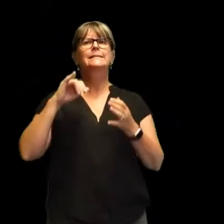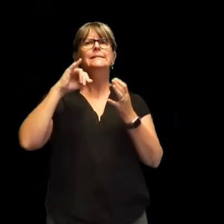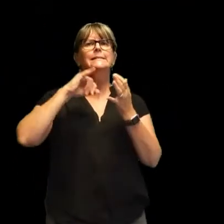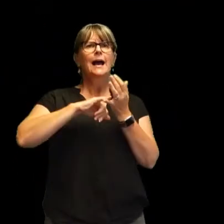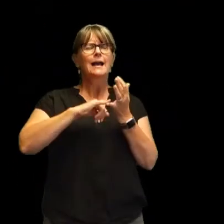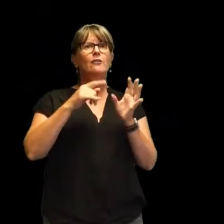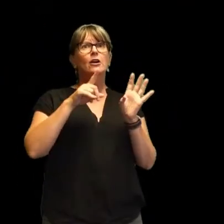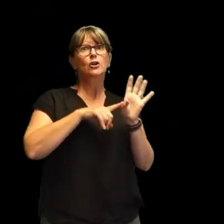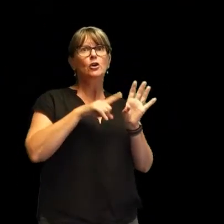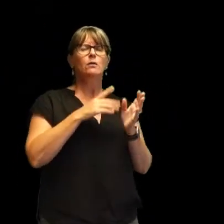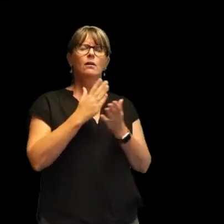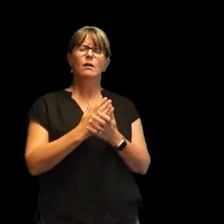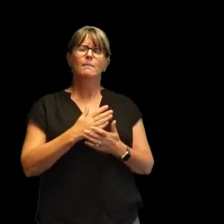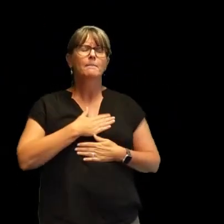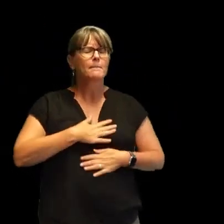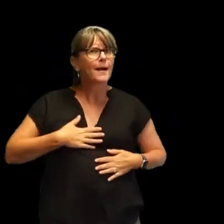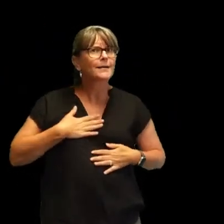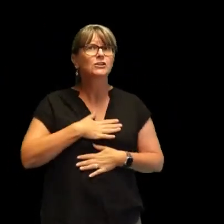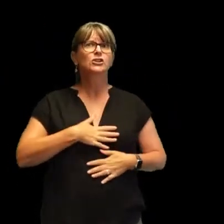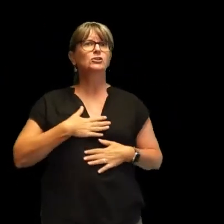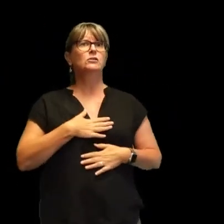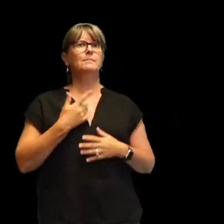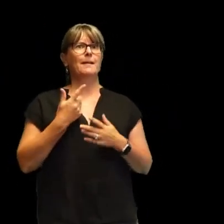to be moved.